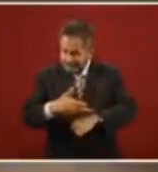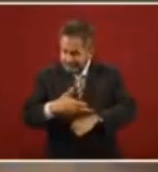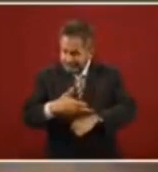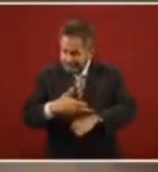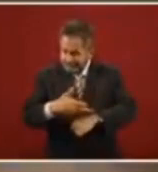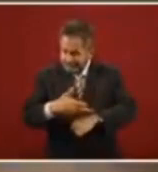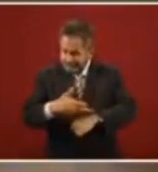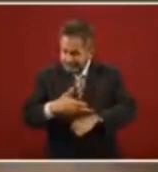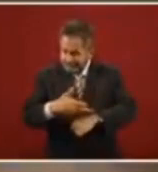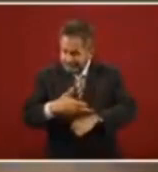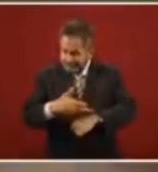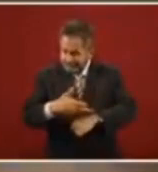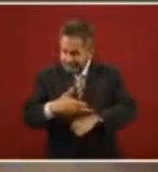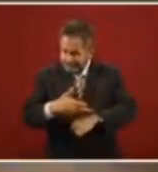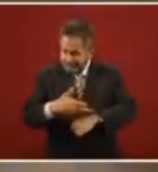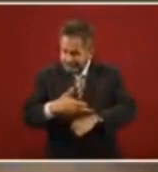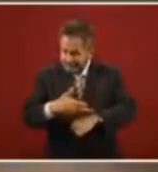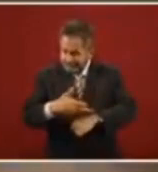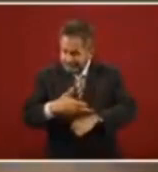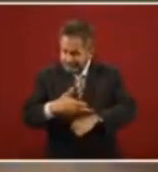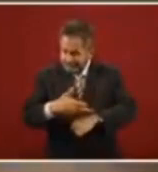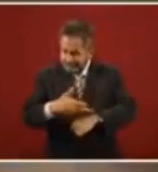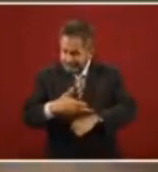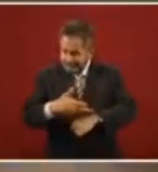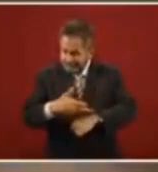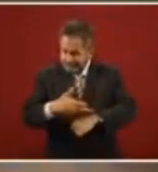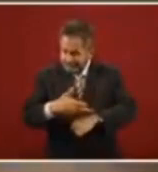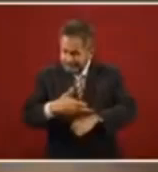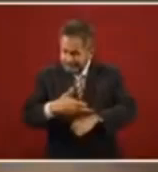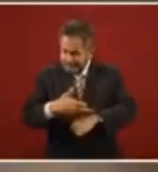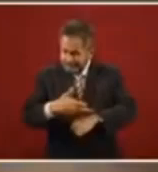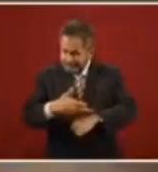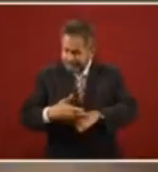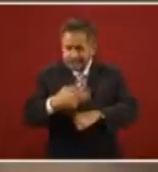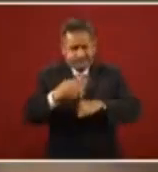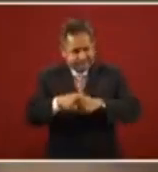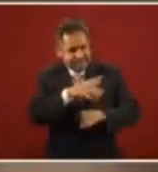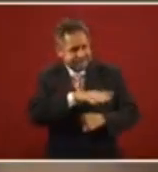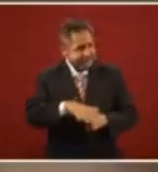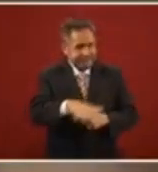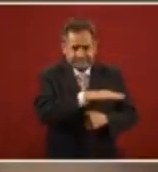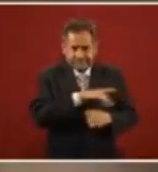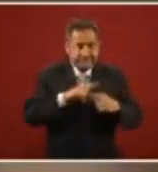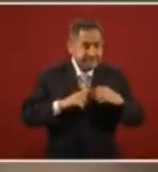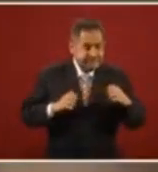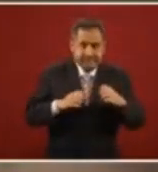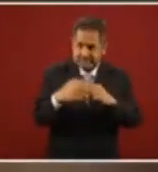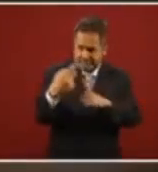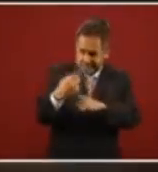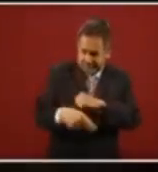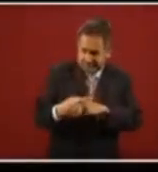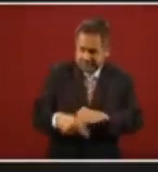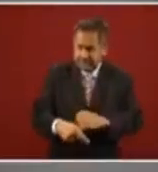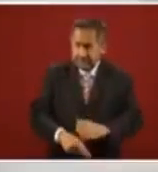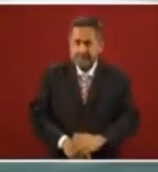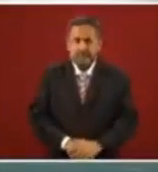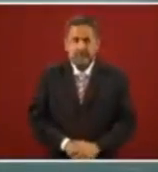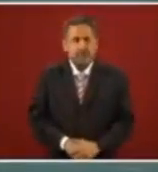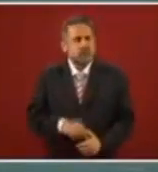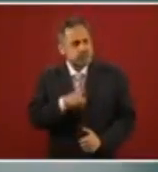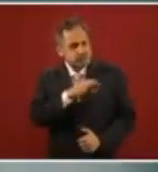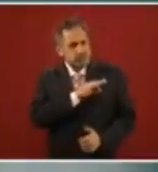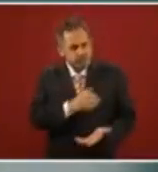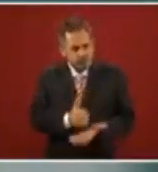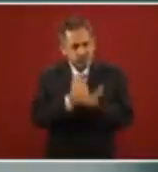servants... ...that are attending... ...to the emergency... ...atienden la emergencia... ...tú puedes